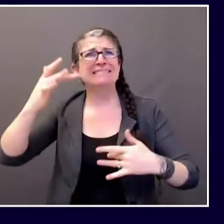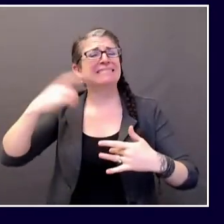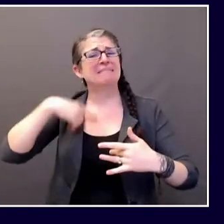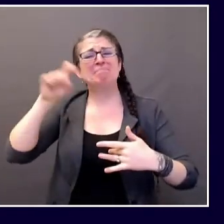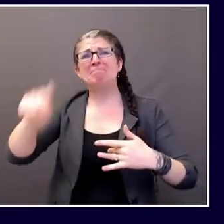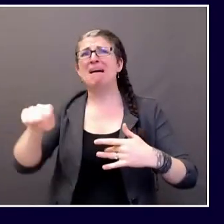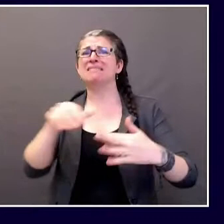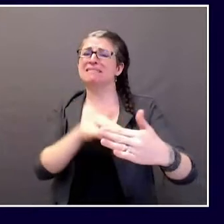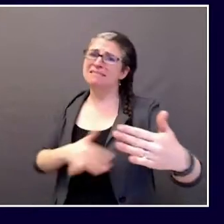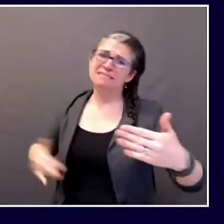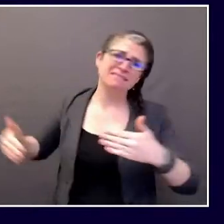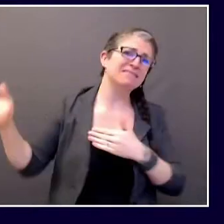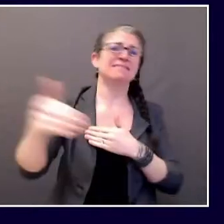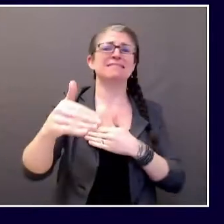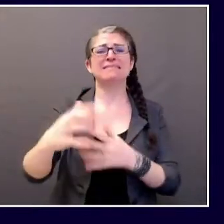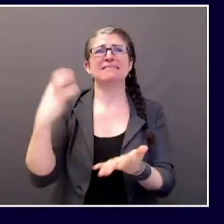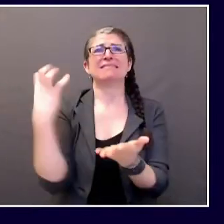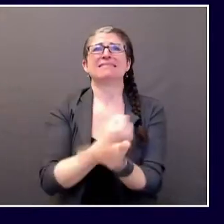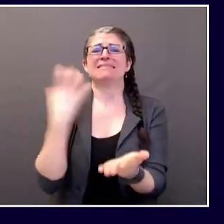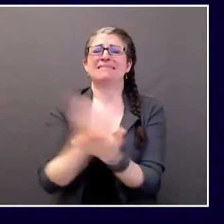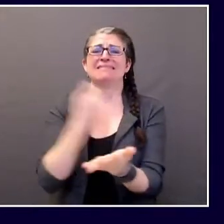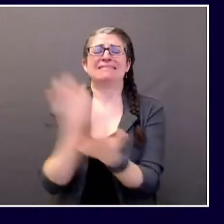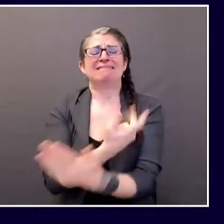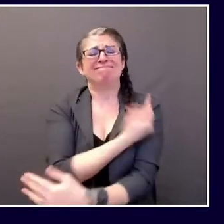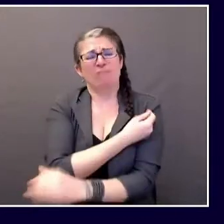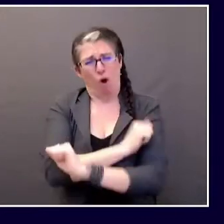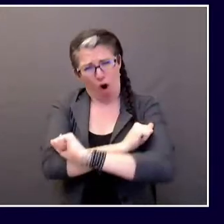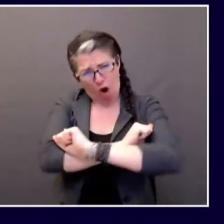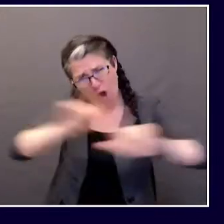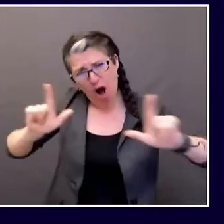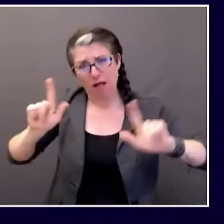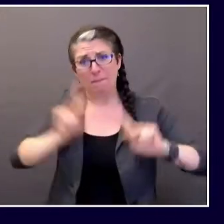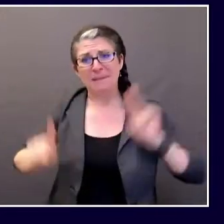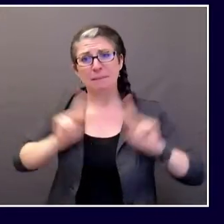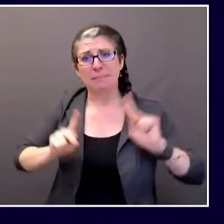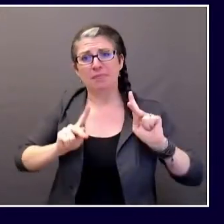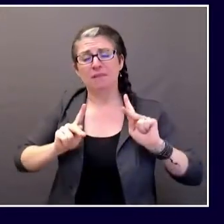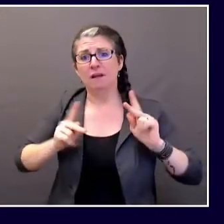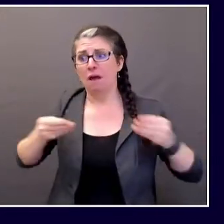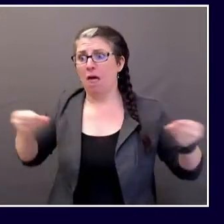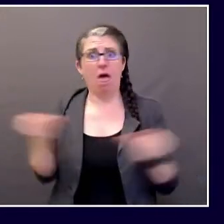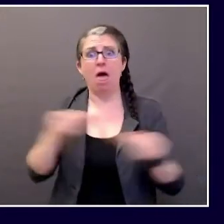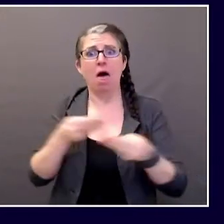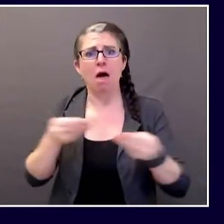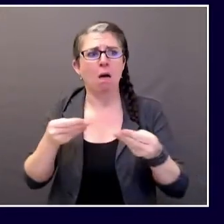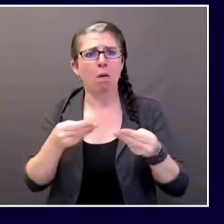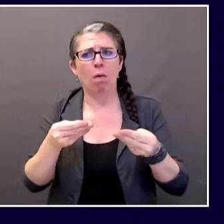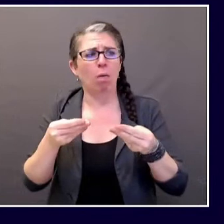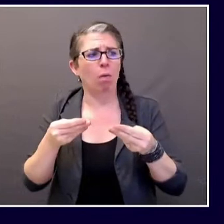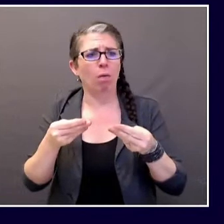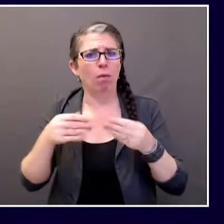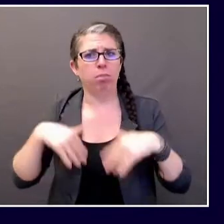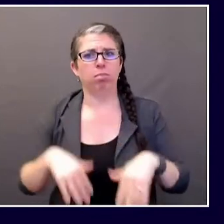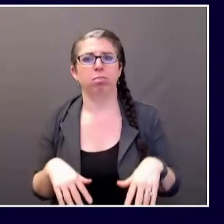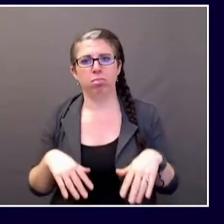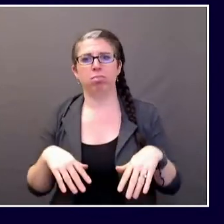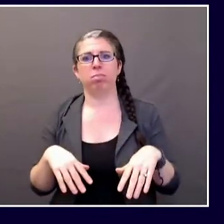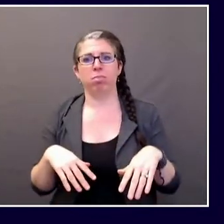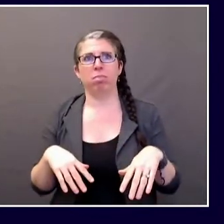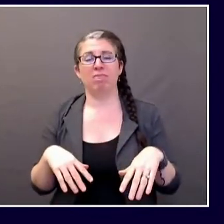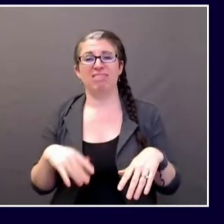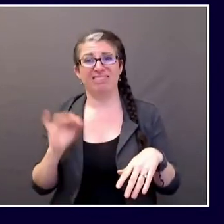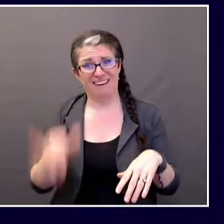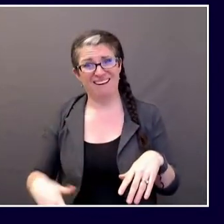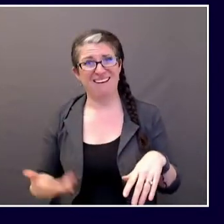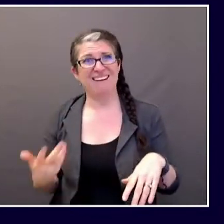of the benefits of the J&J vaccine is that because of when it was tested at the peak of the pandemic, as well as where it